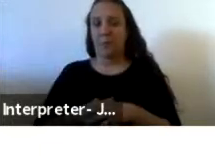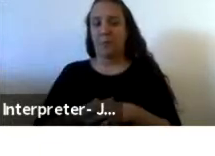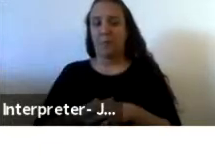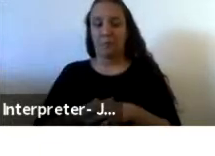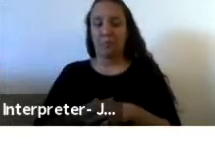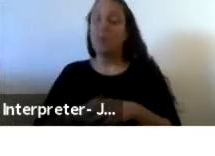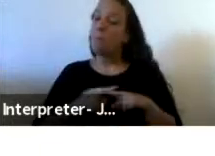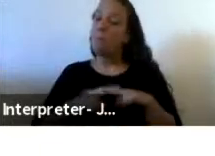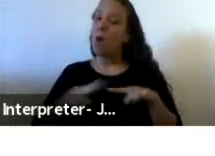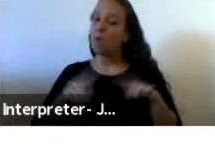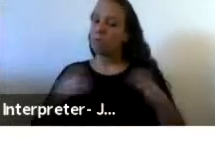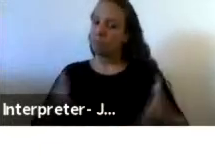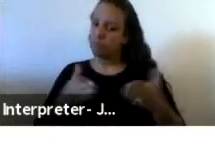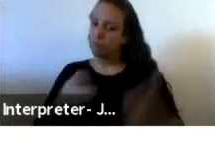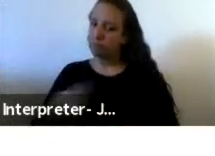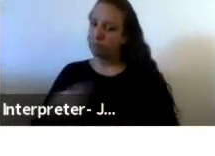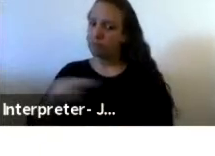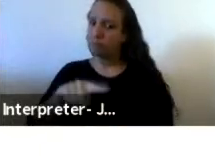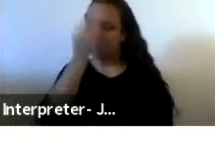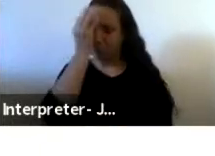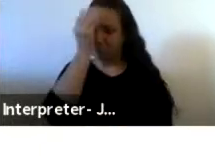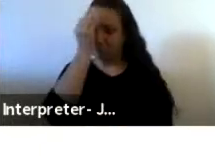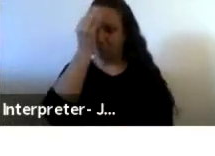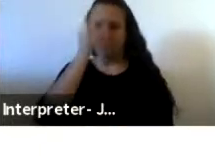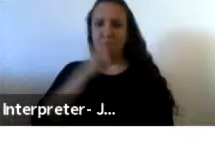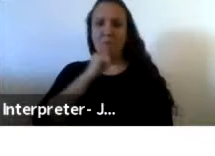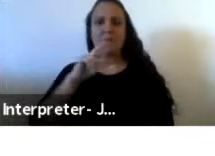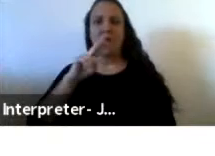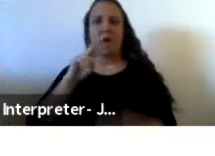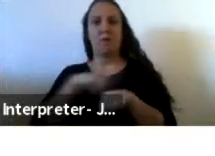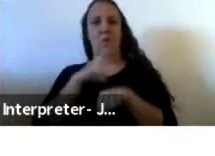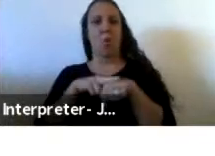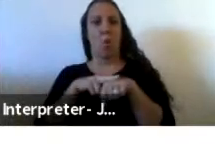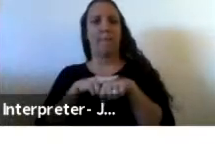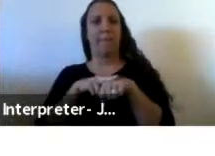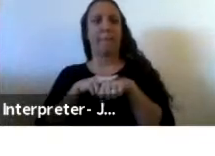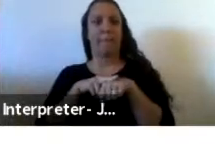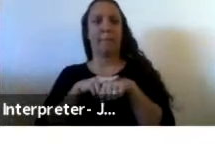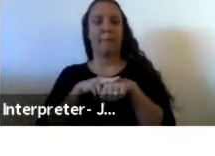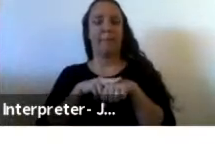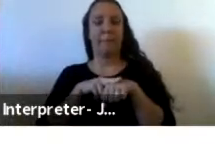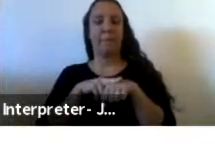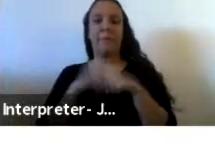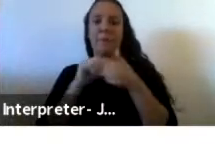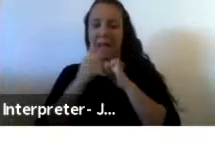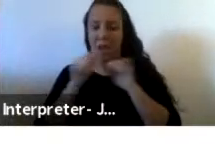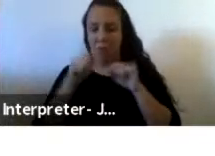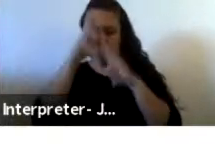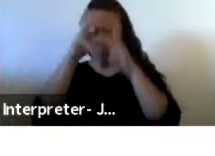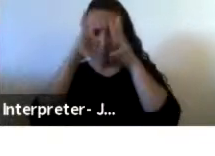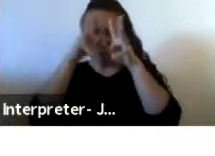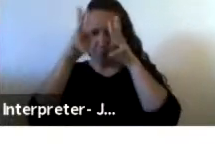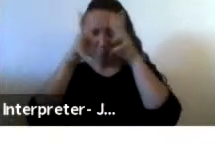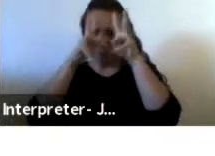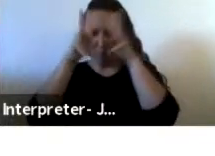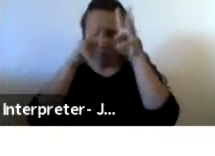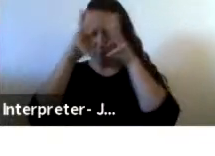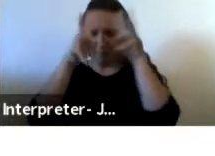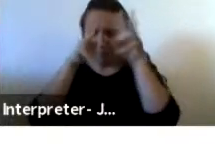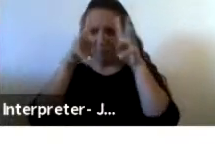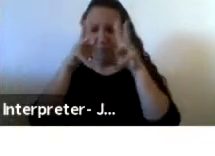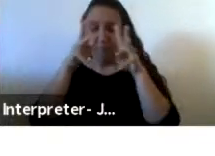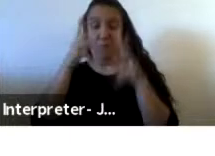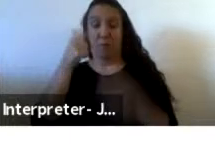start thinking beyond the norm and see how you can actually start using the creativity. One of the reasons why I'm an